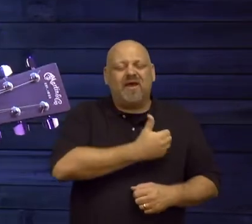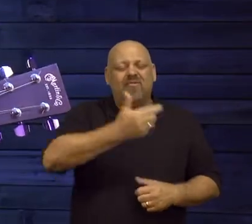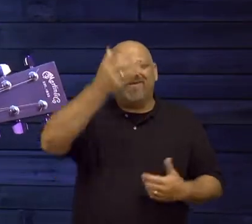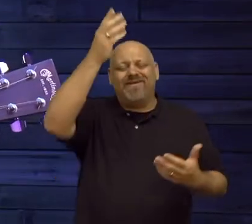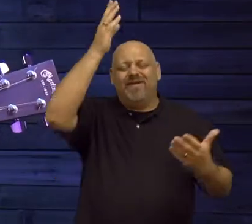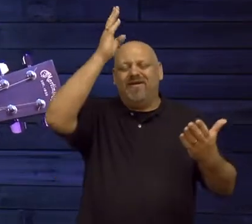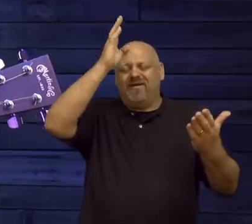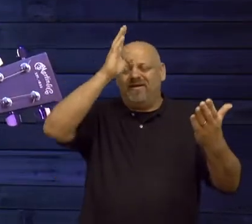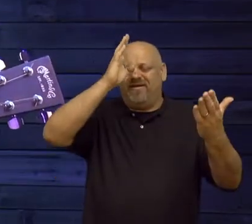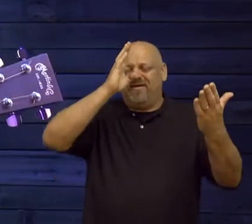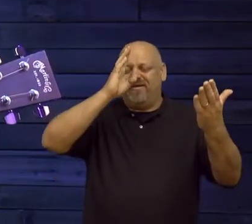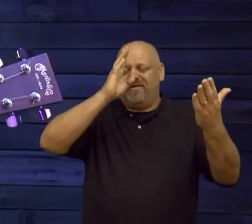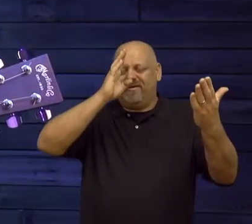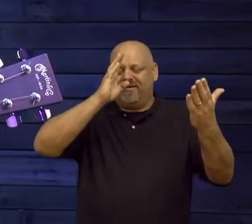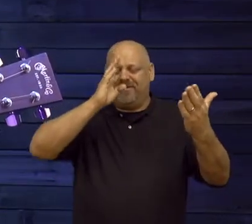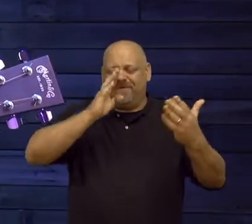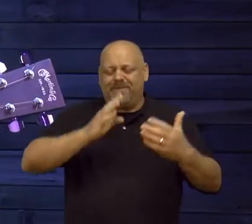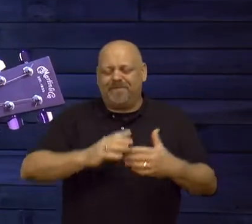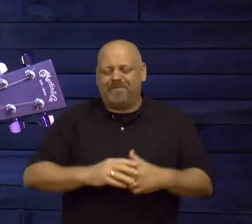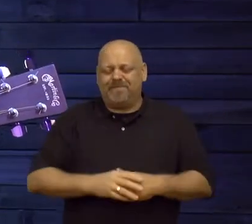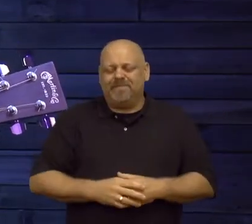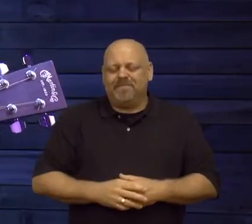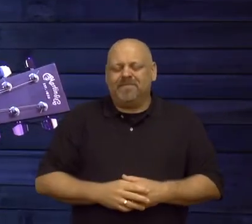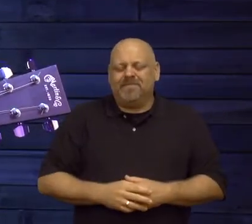is our God.